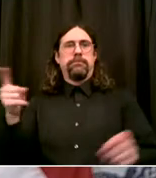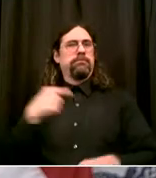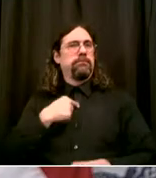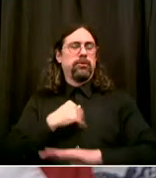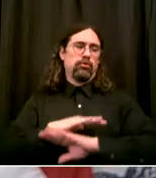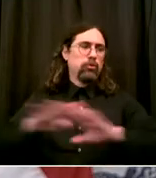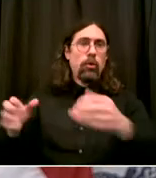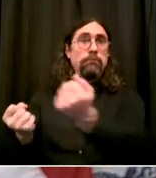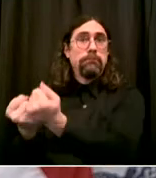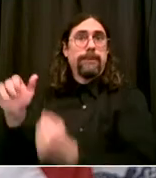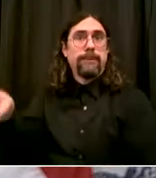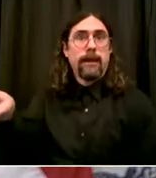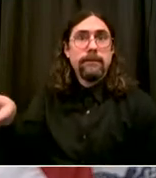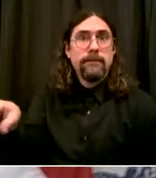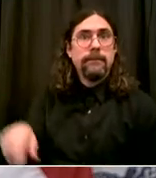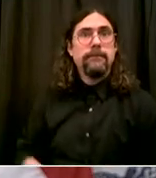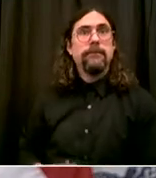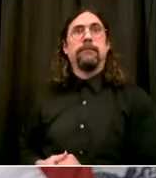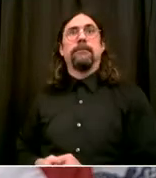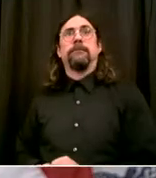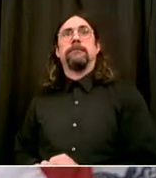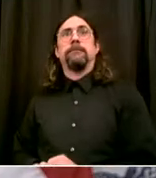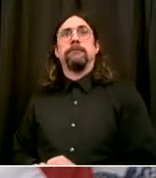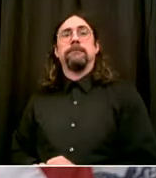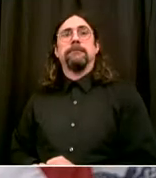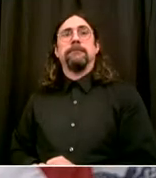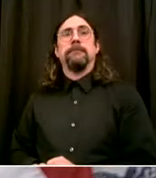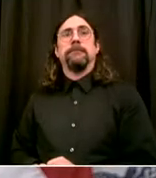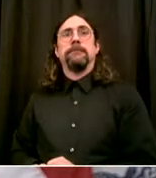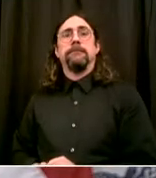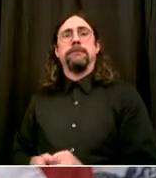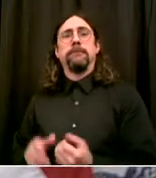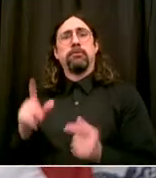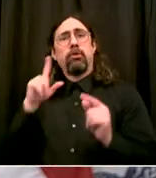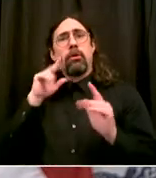action here by the criminal justice system to make sure there are consequences in this case.